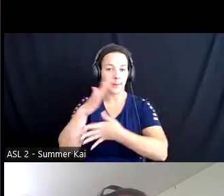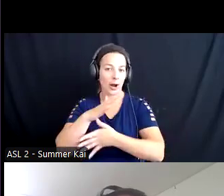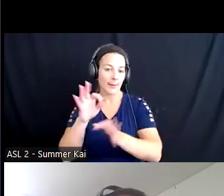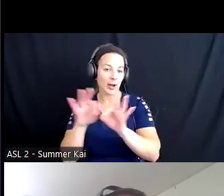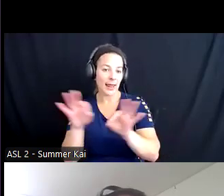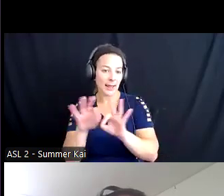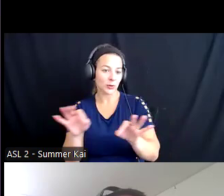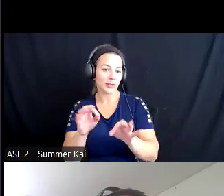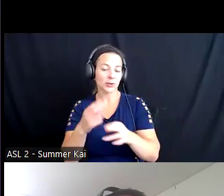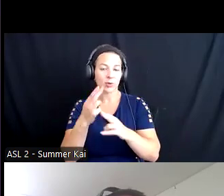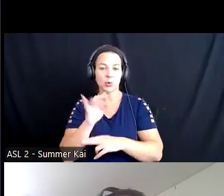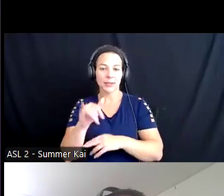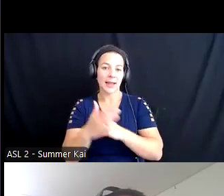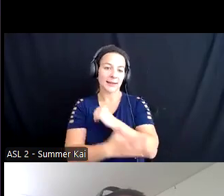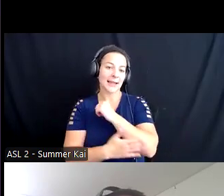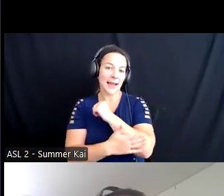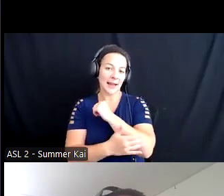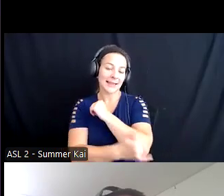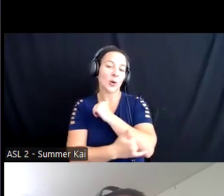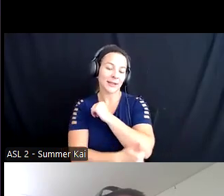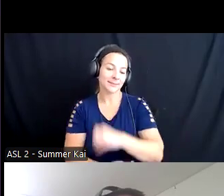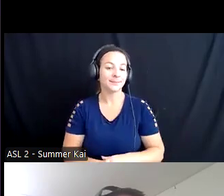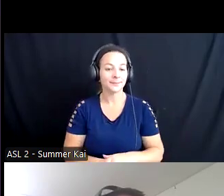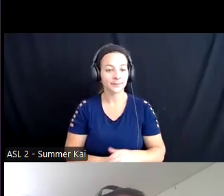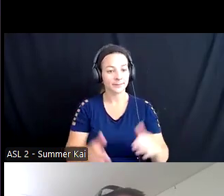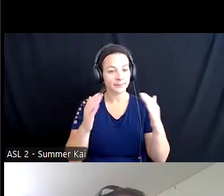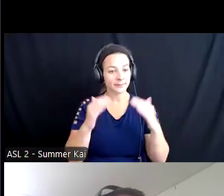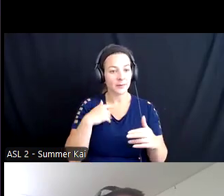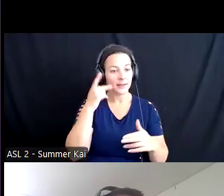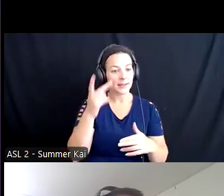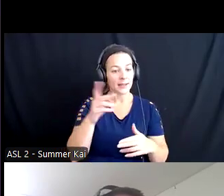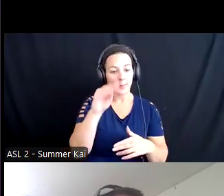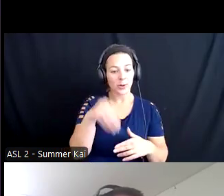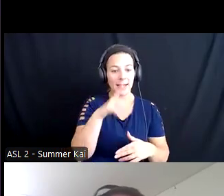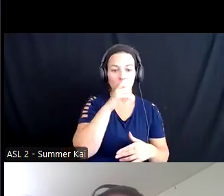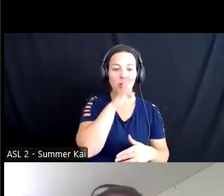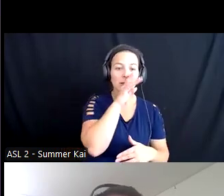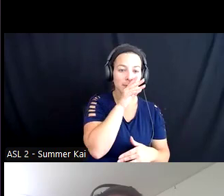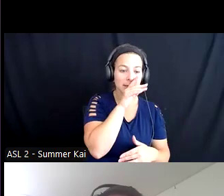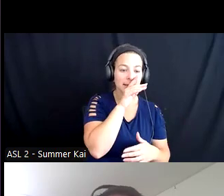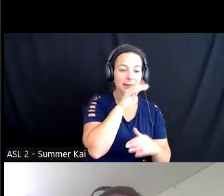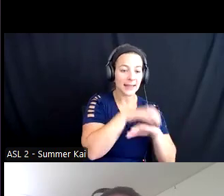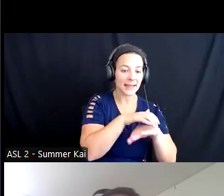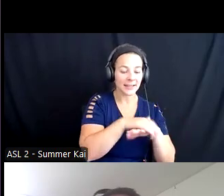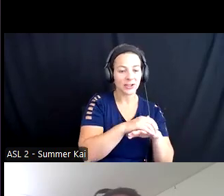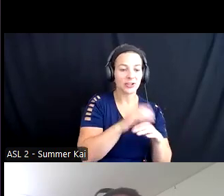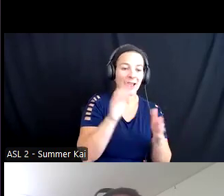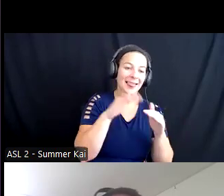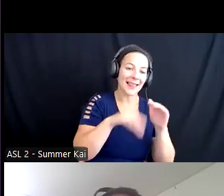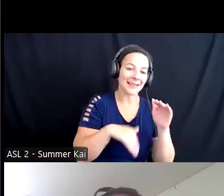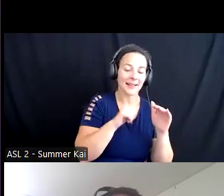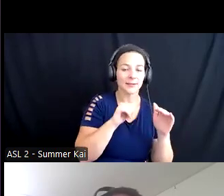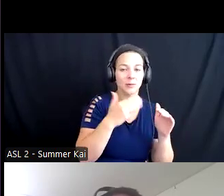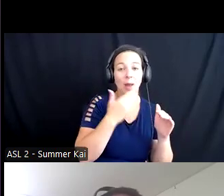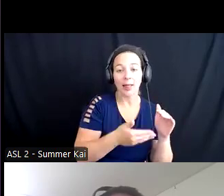in the county and state. And below here, we see the percent who speak English less than very well. And on the